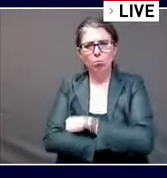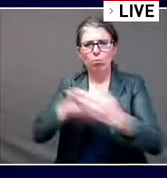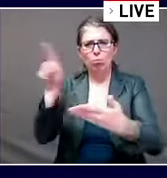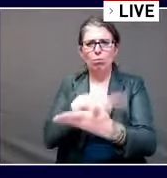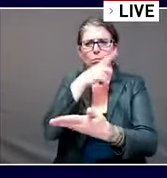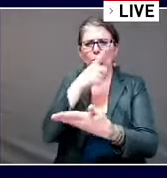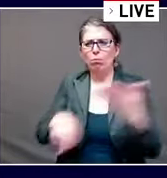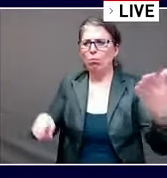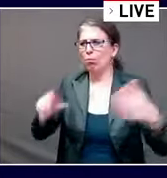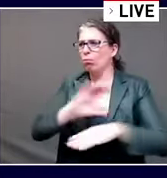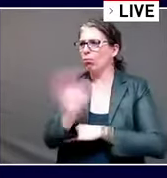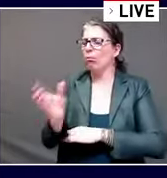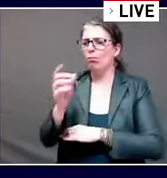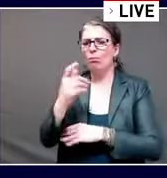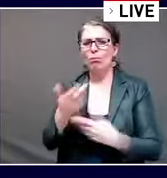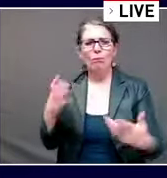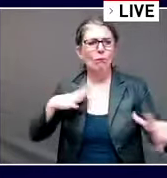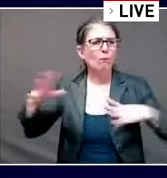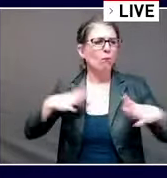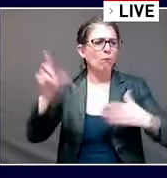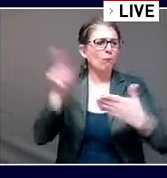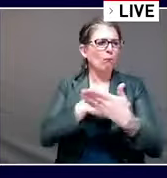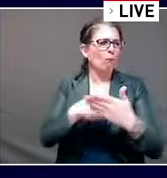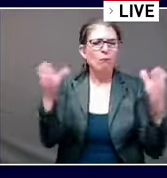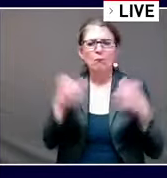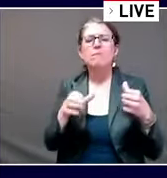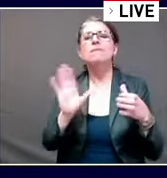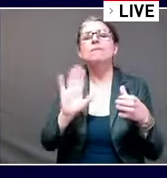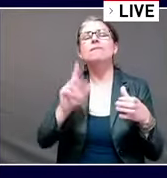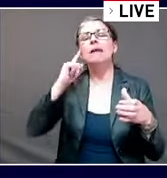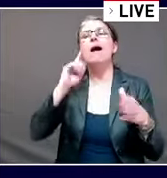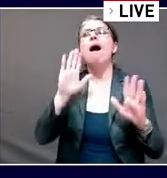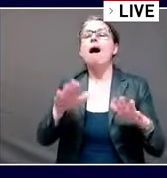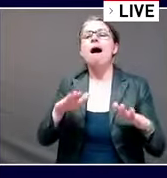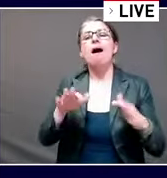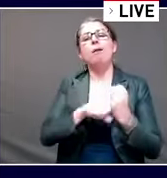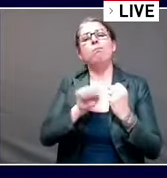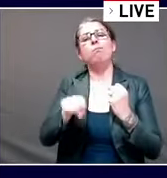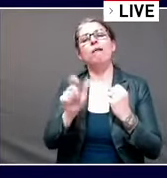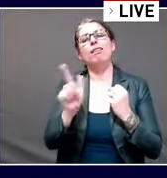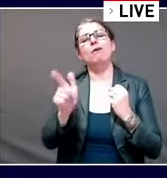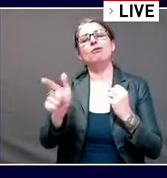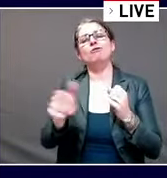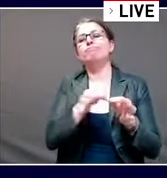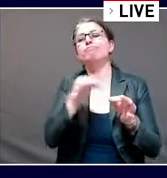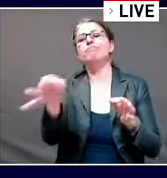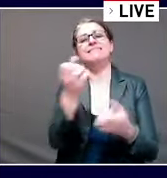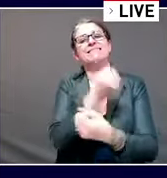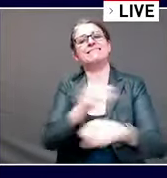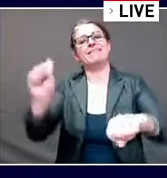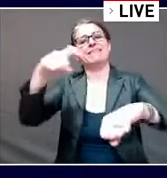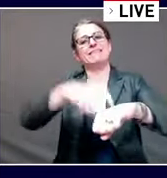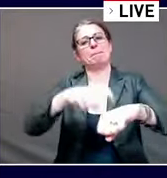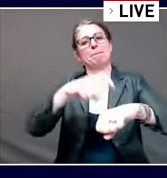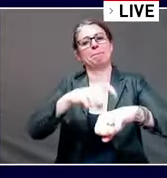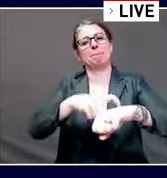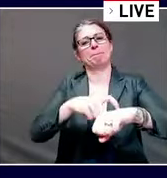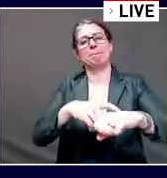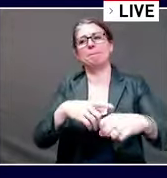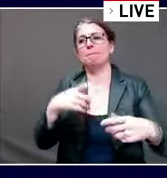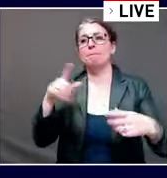more months when we feel like it's much safer. And then it'll be a lot more joyous. So that's where my head's at, but it's